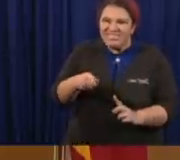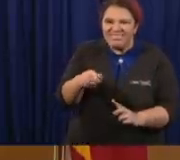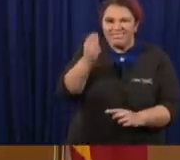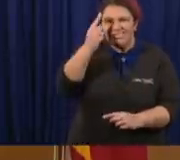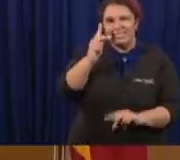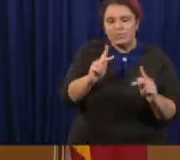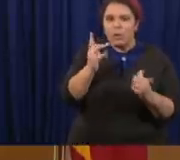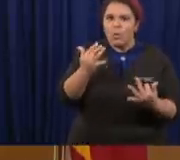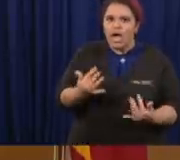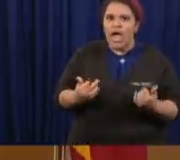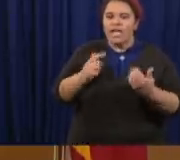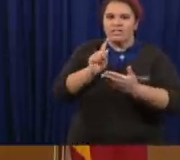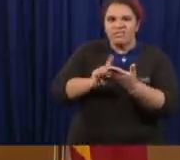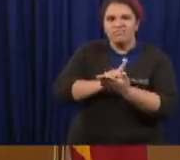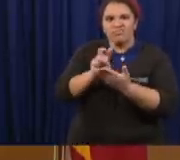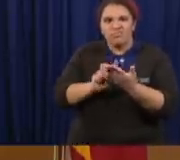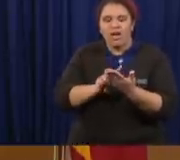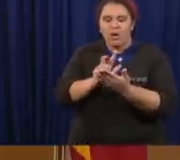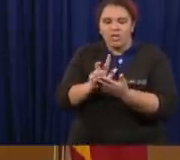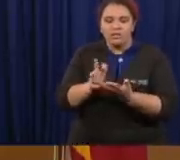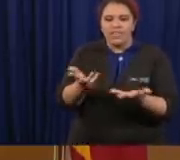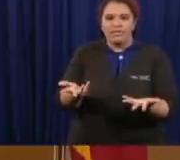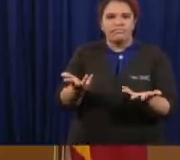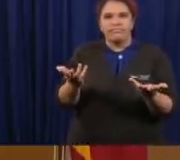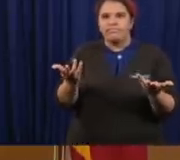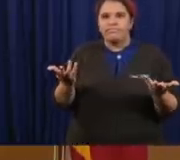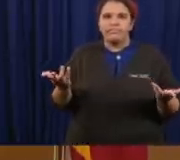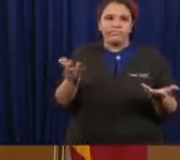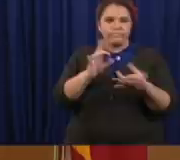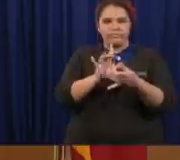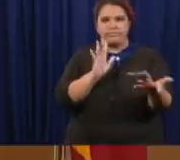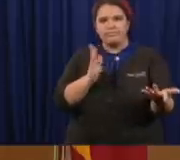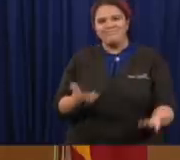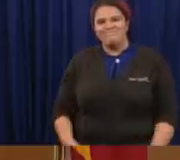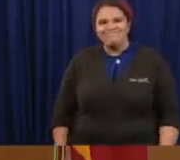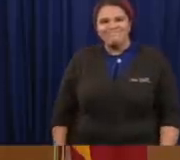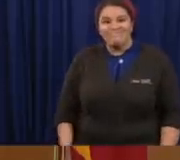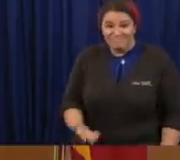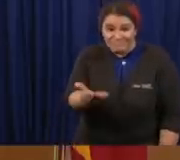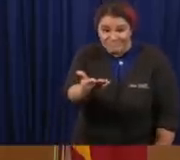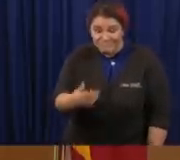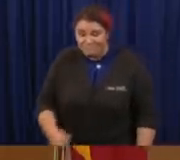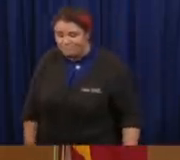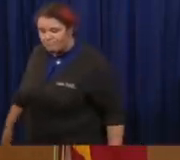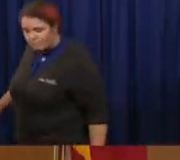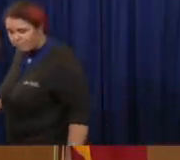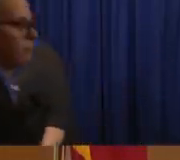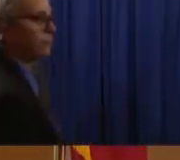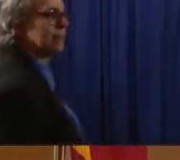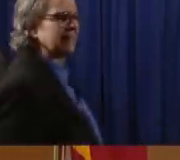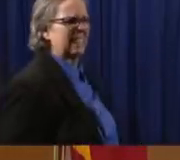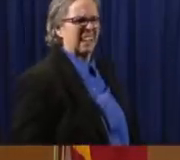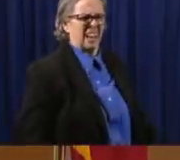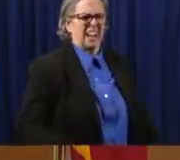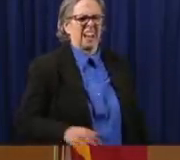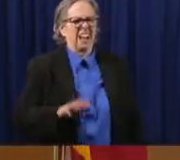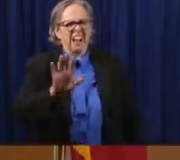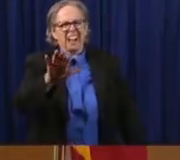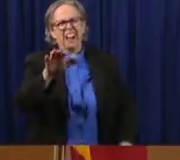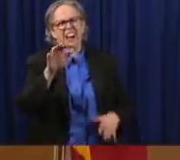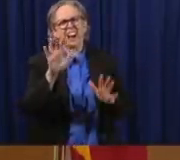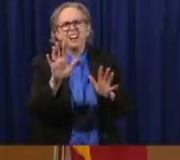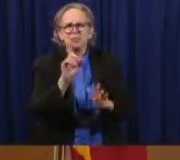able to when they get disconnected. Yeah, nothing, that bothers me a lot, and